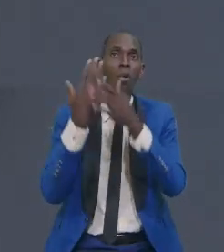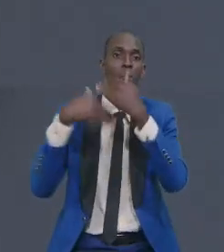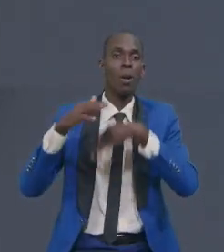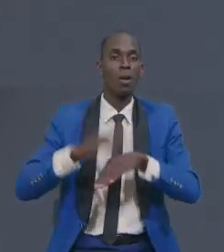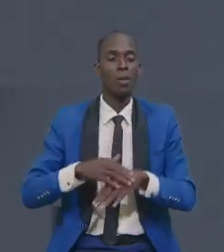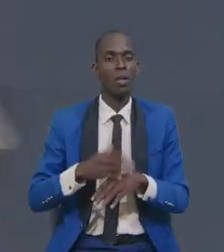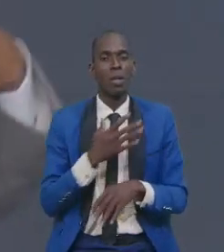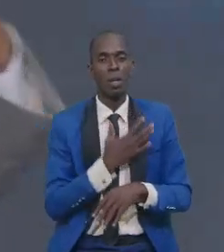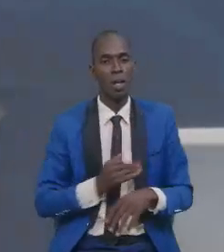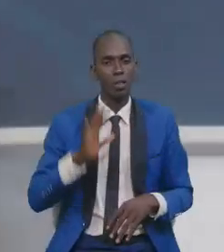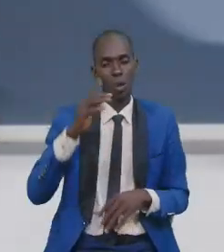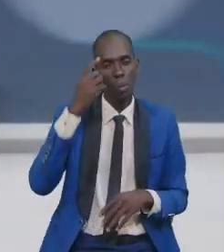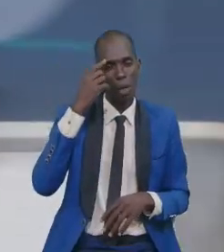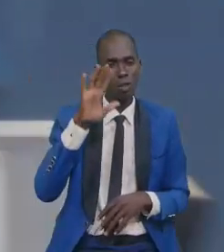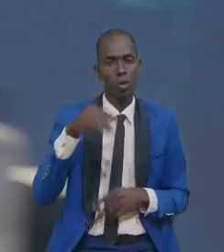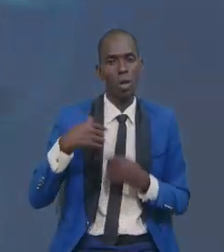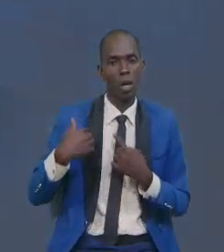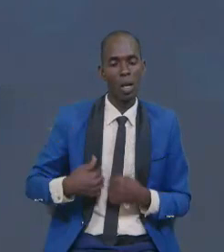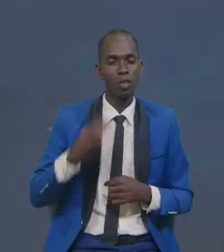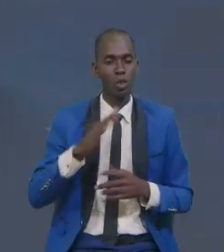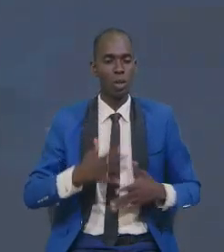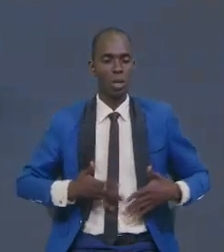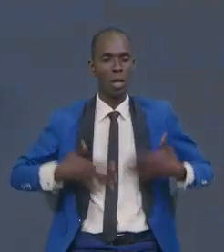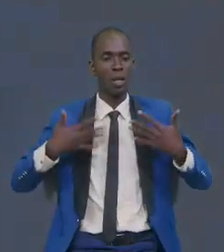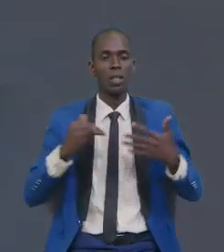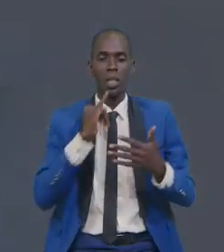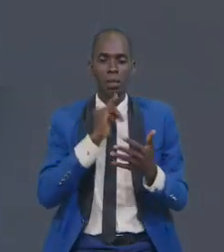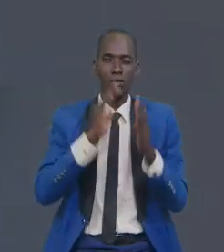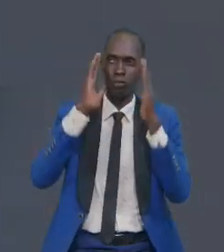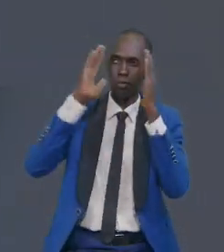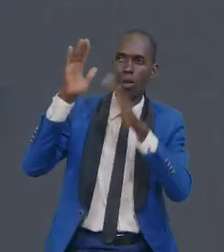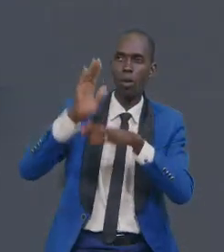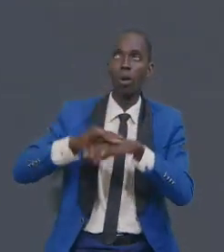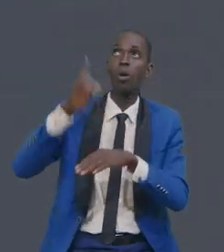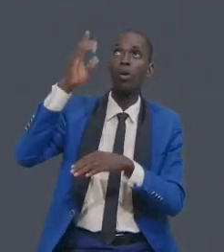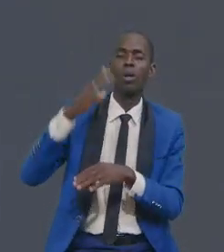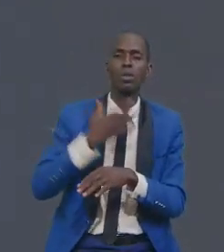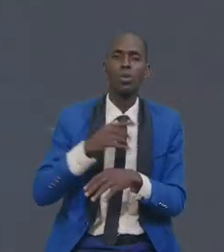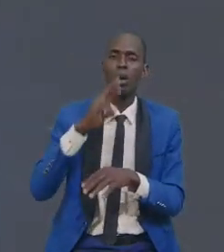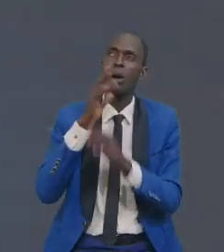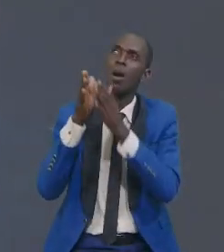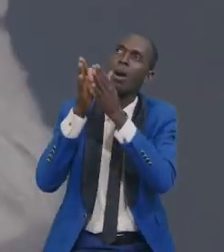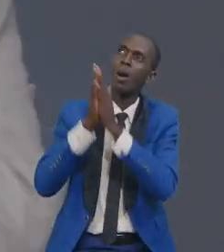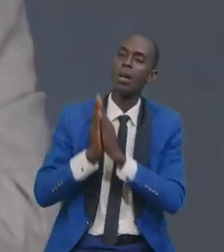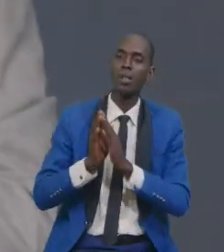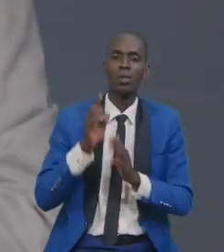your heart and your life is centered on God, and you are asking, you come seeking the Lord,